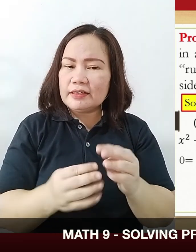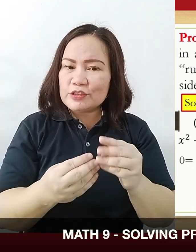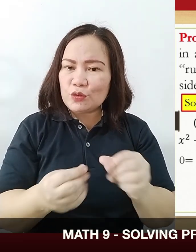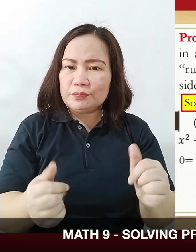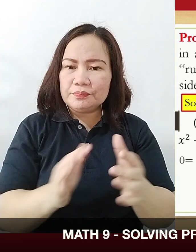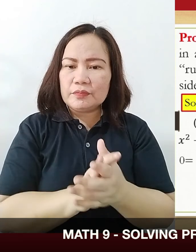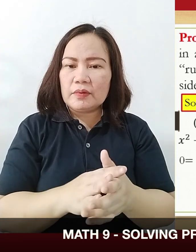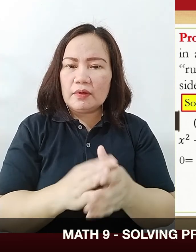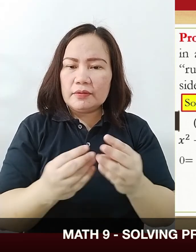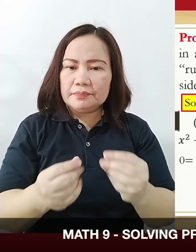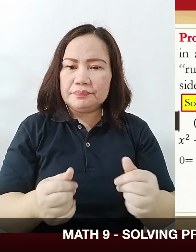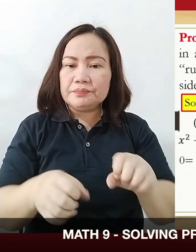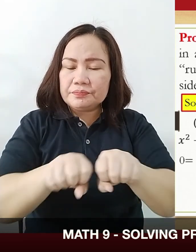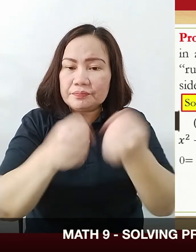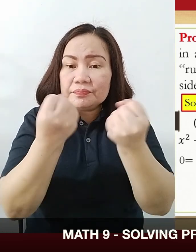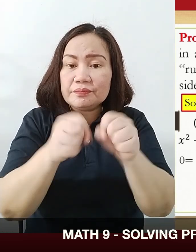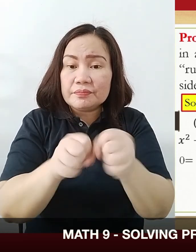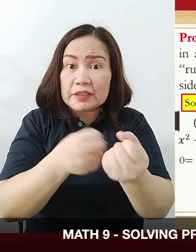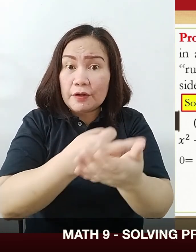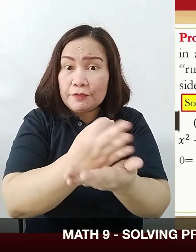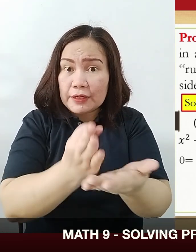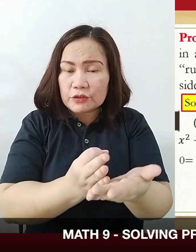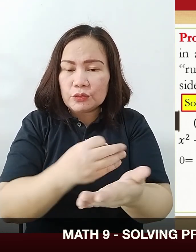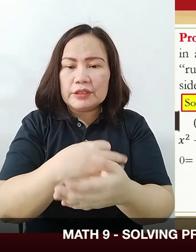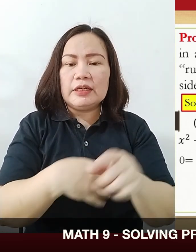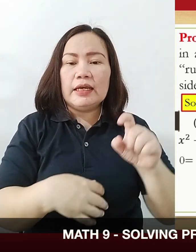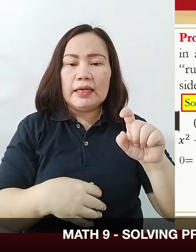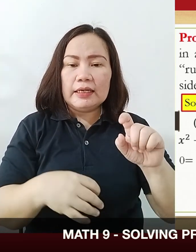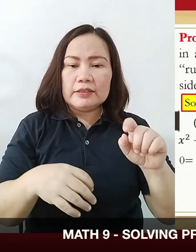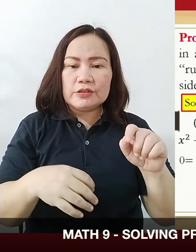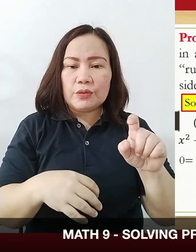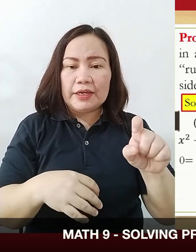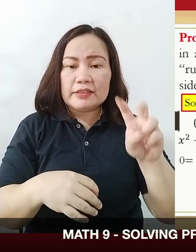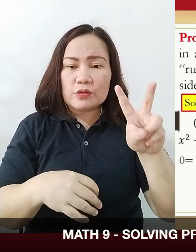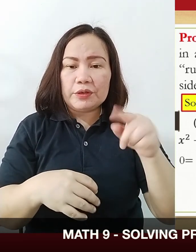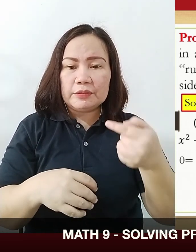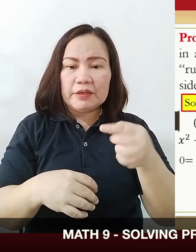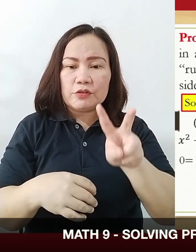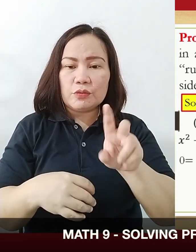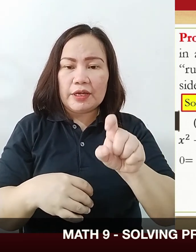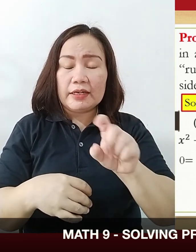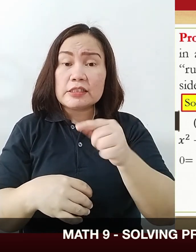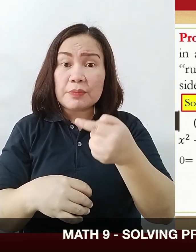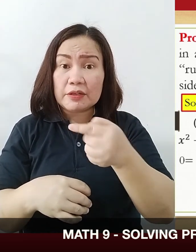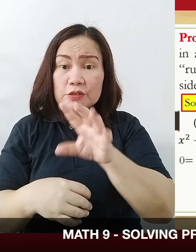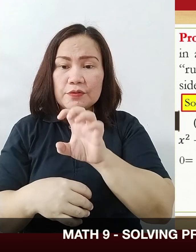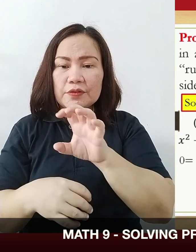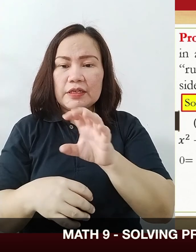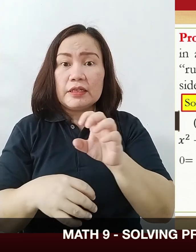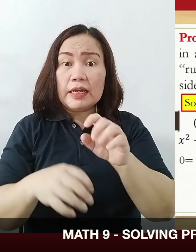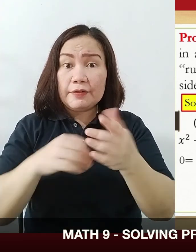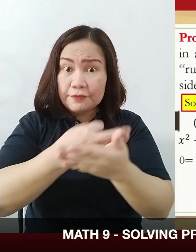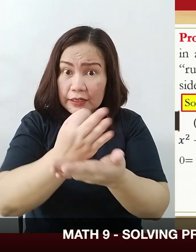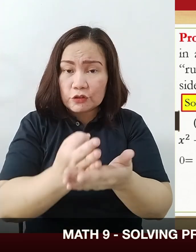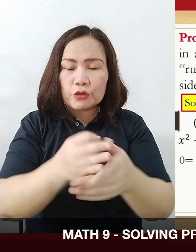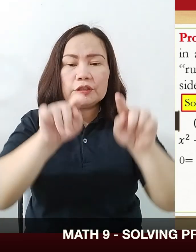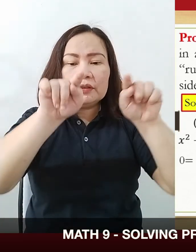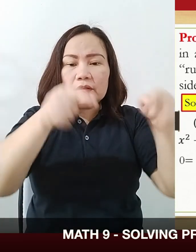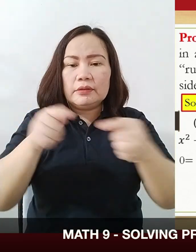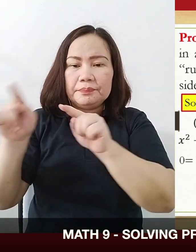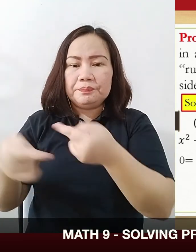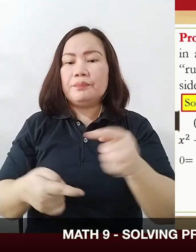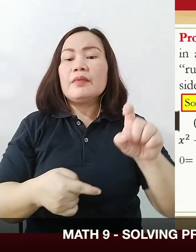by factoring. So, we can have x minus 5 times x plus 3 is equal to 0. So,